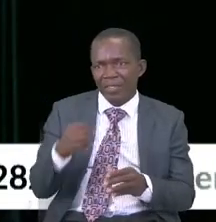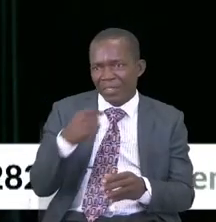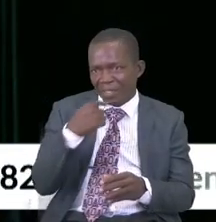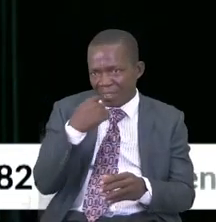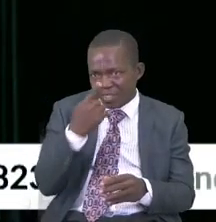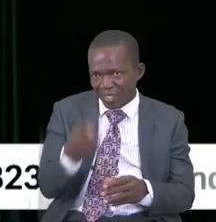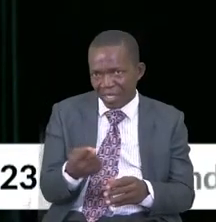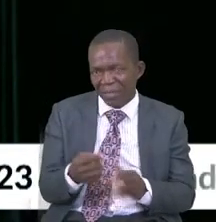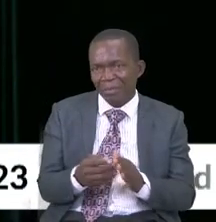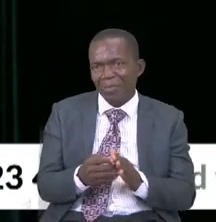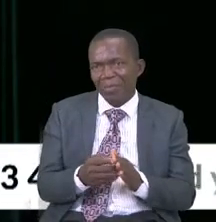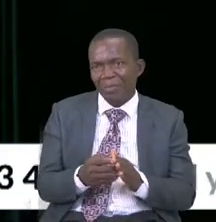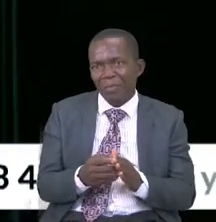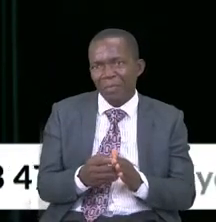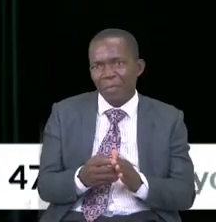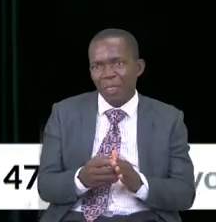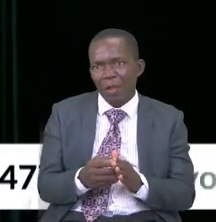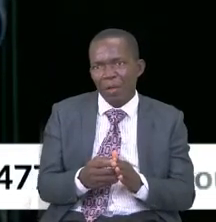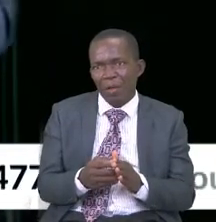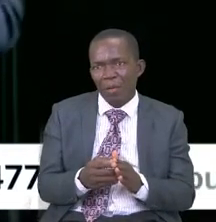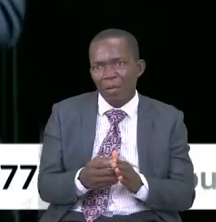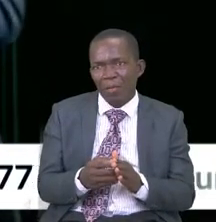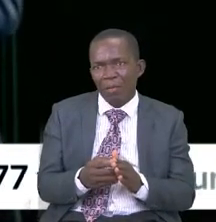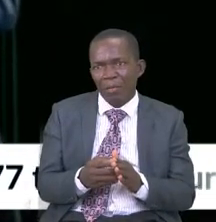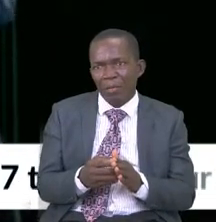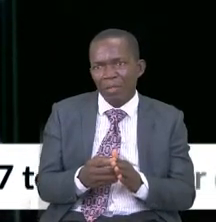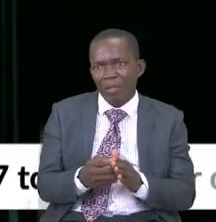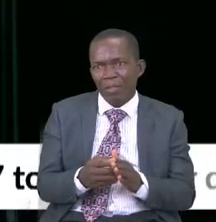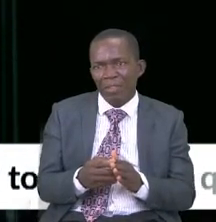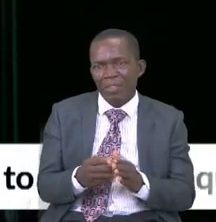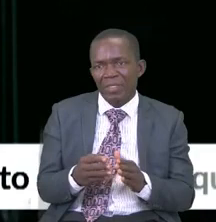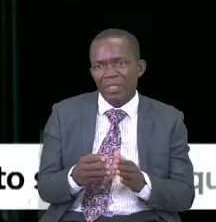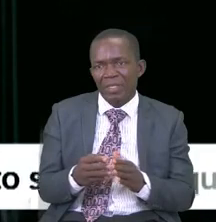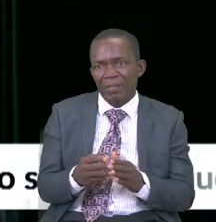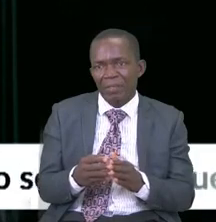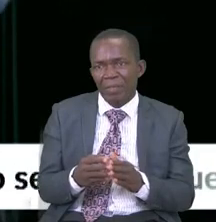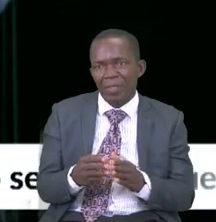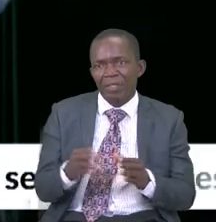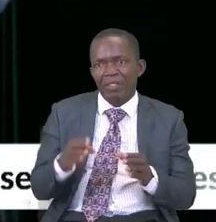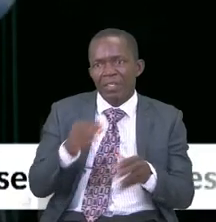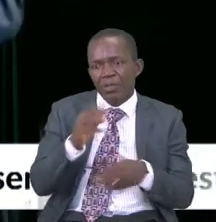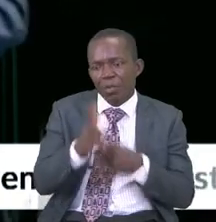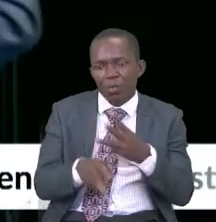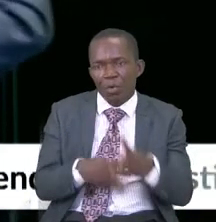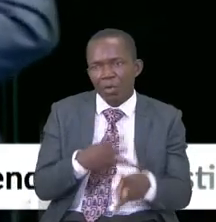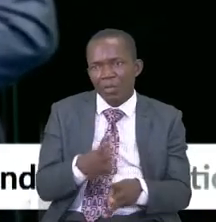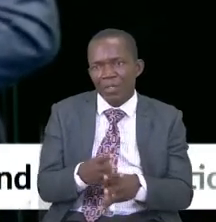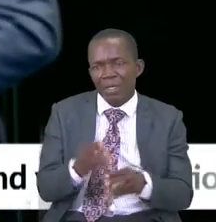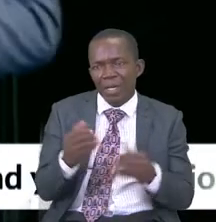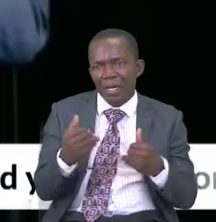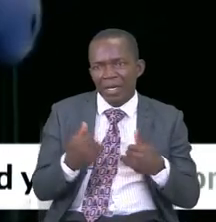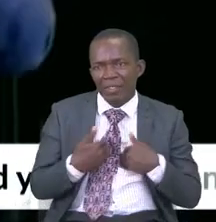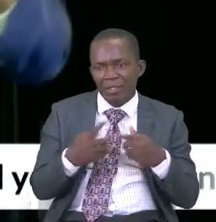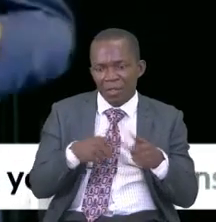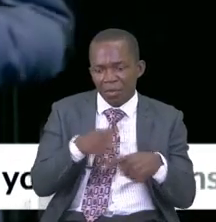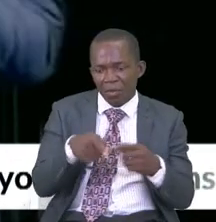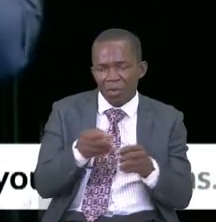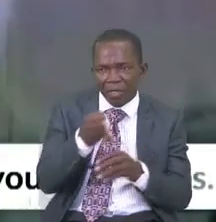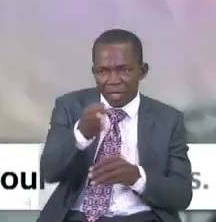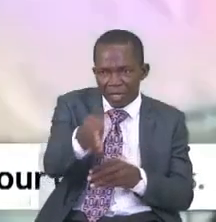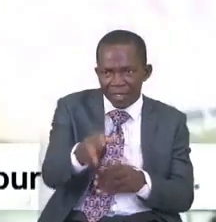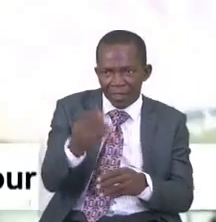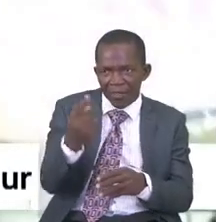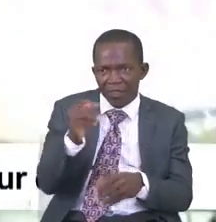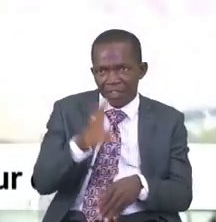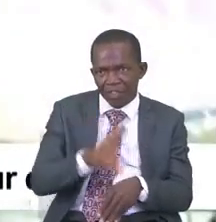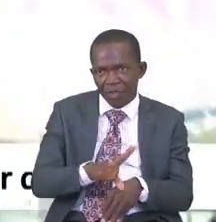pity party. Lament how the world has gone ahead of the church. Look at where we are.